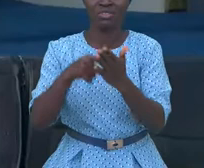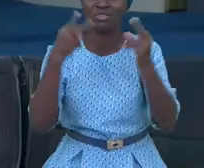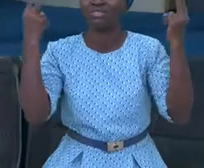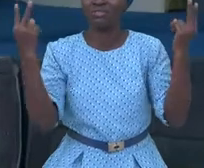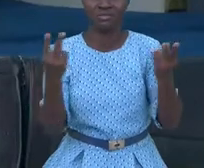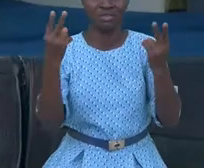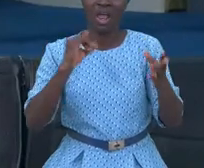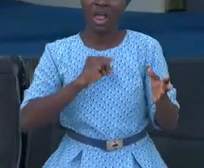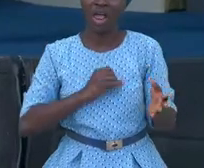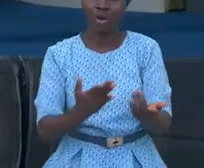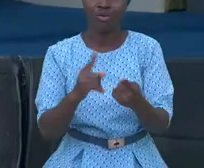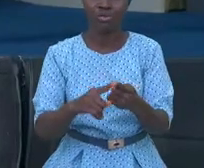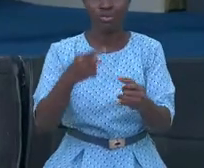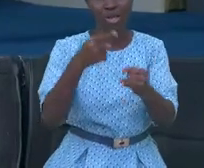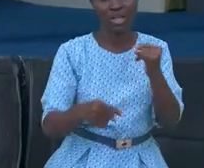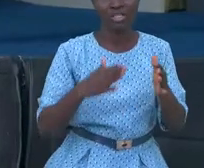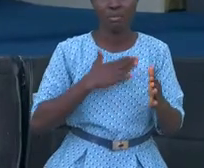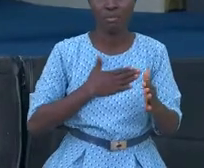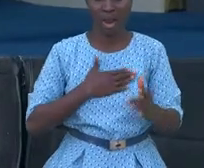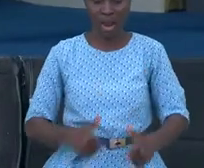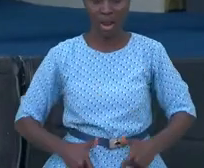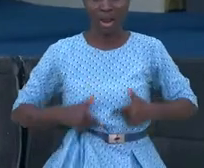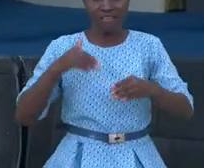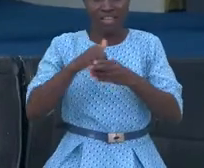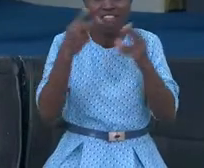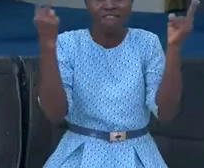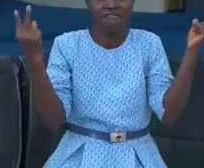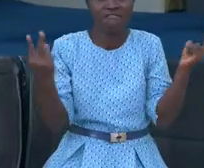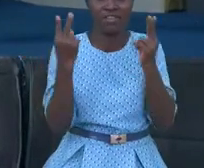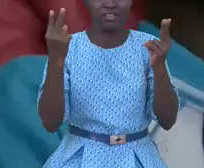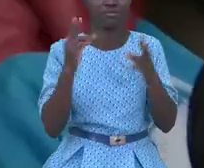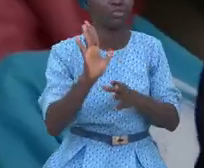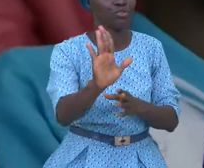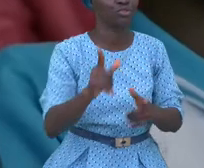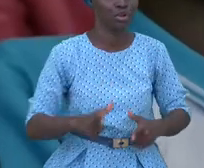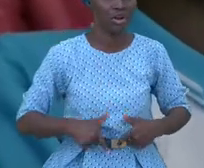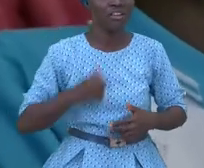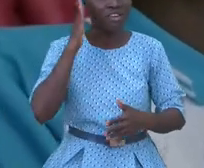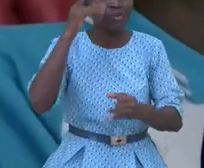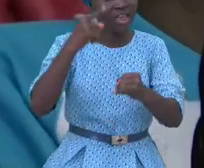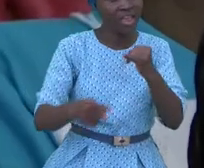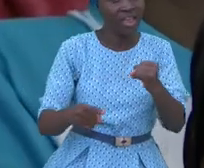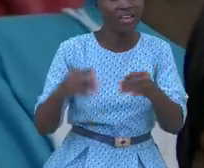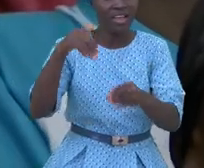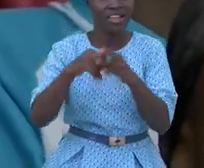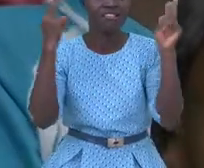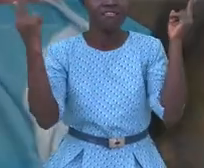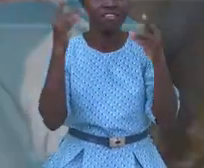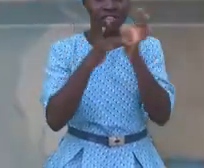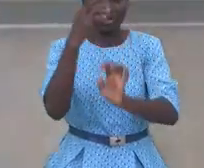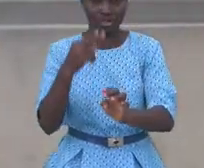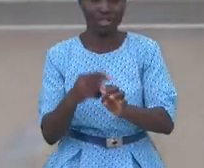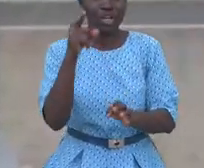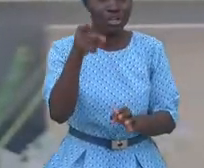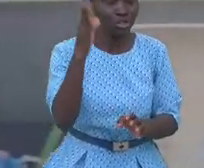end my life with victory. Your life will end with victory. Yeah. You will not be a victim at